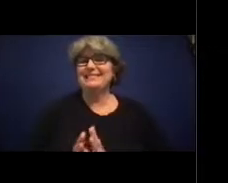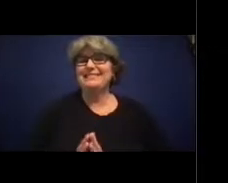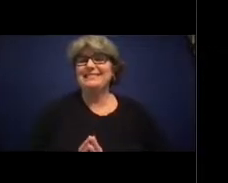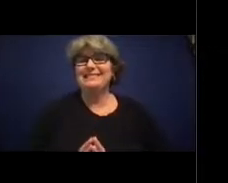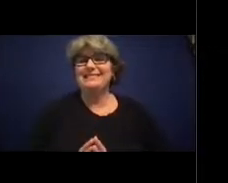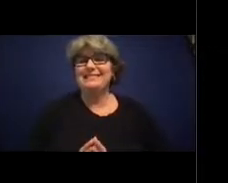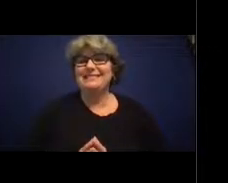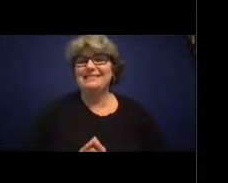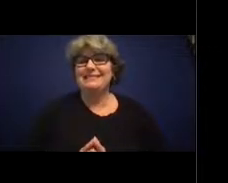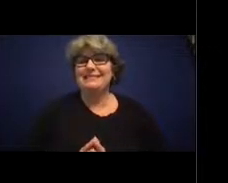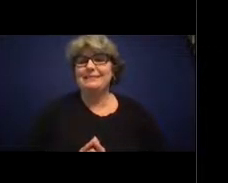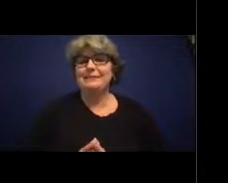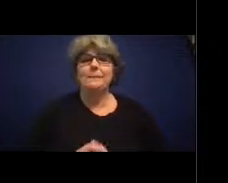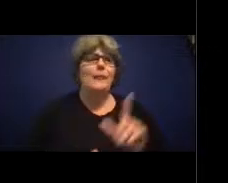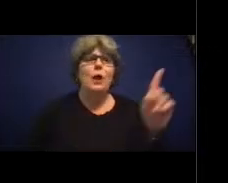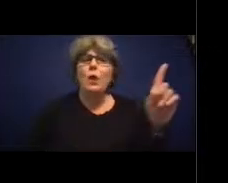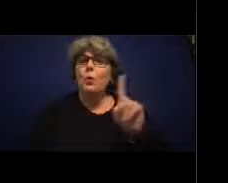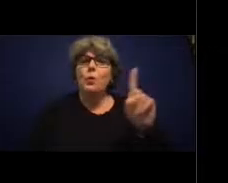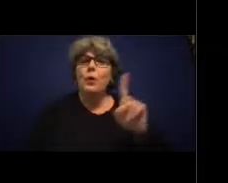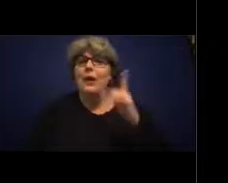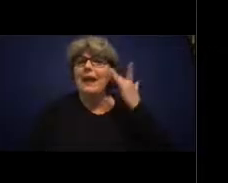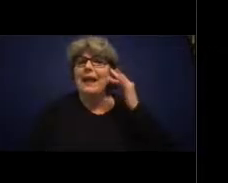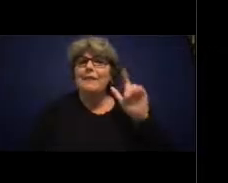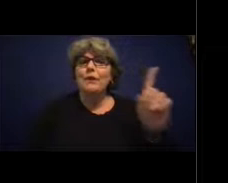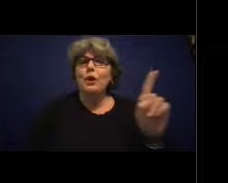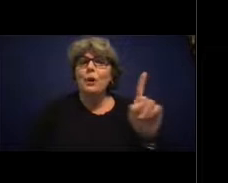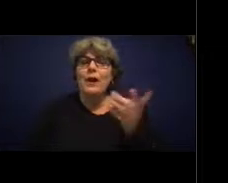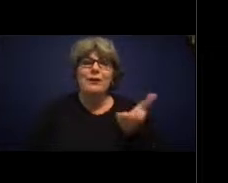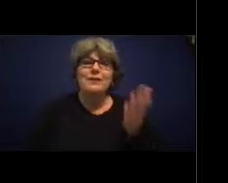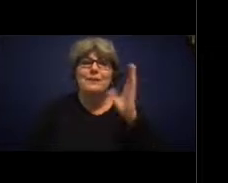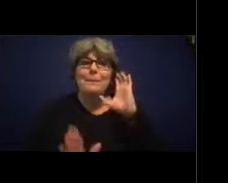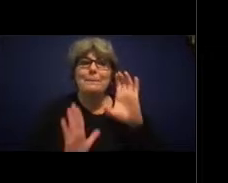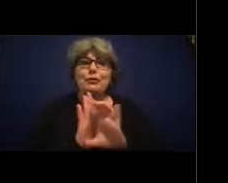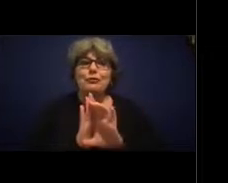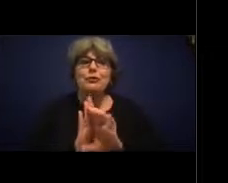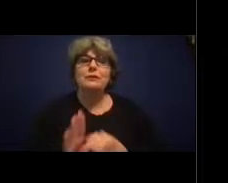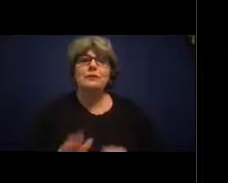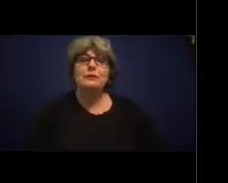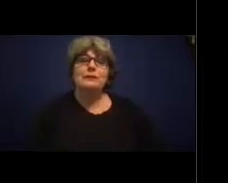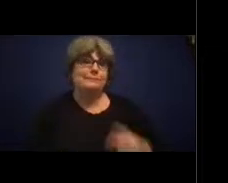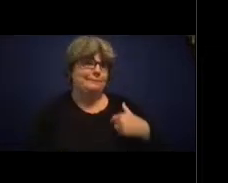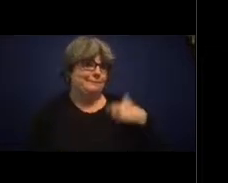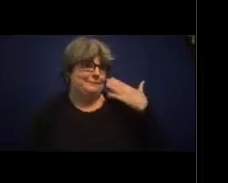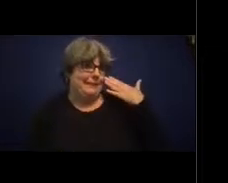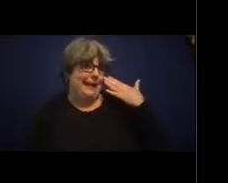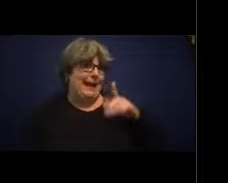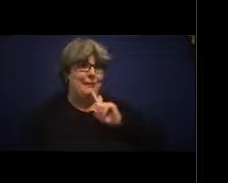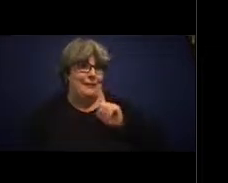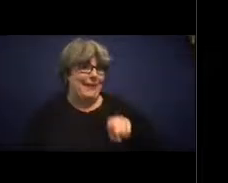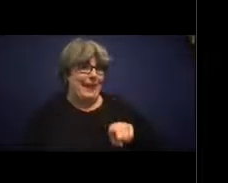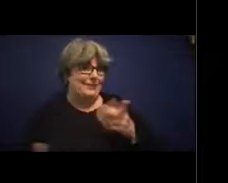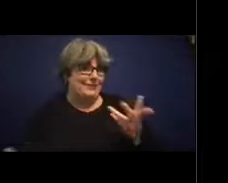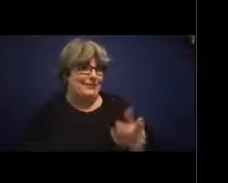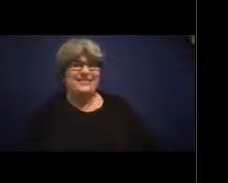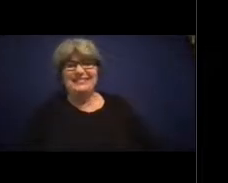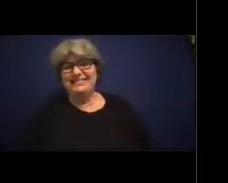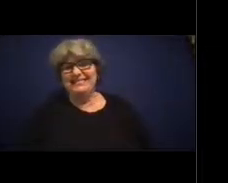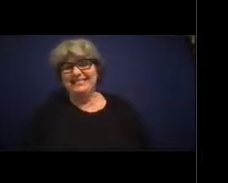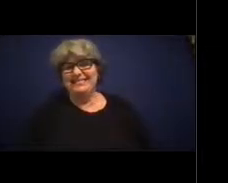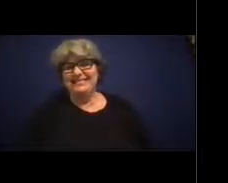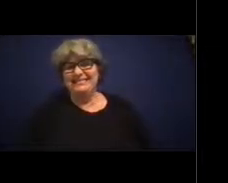Hadley is asking, where is that in California? I actually don't have the answer to that if someone on the